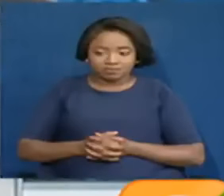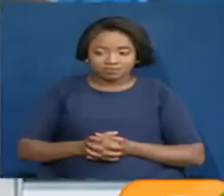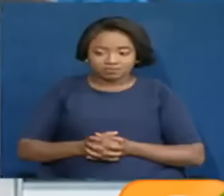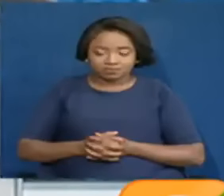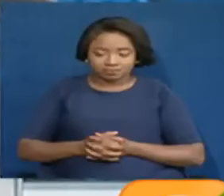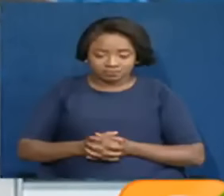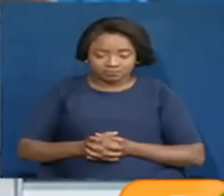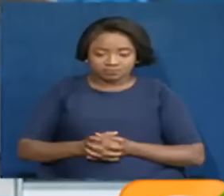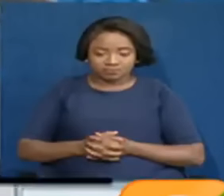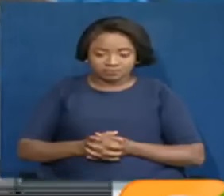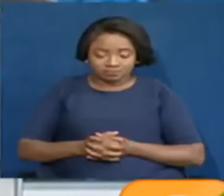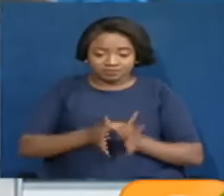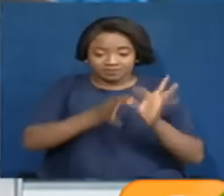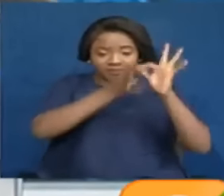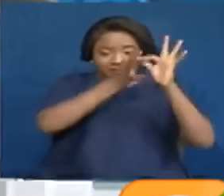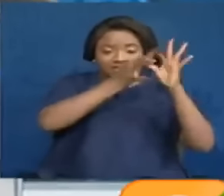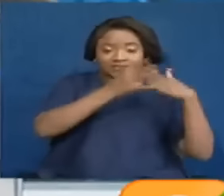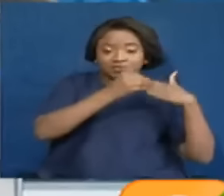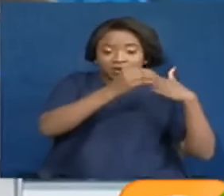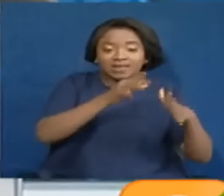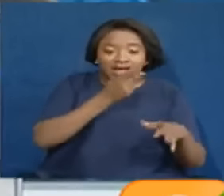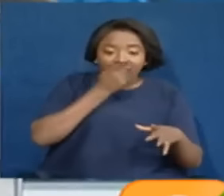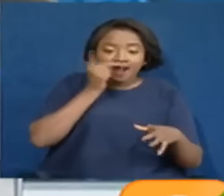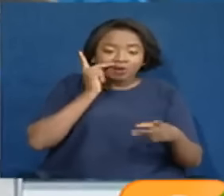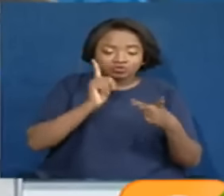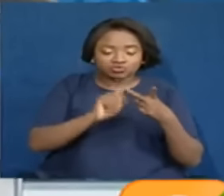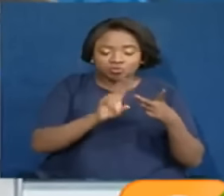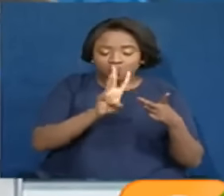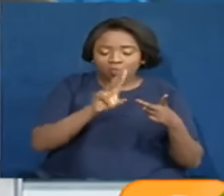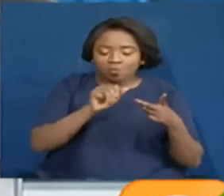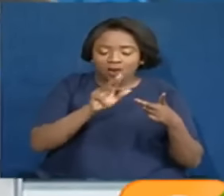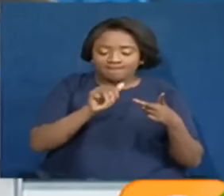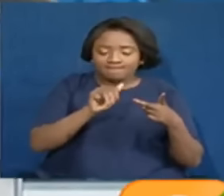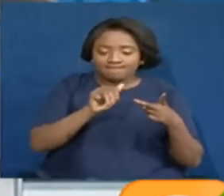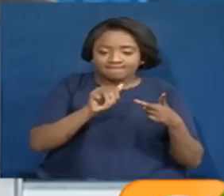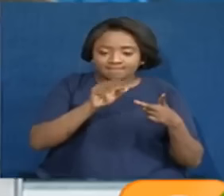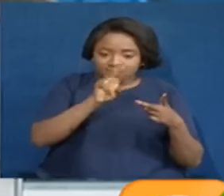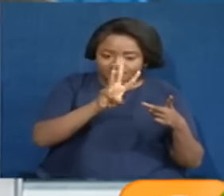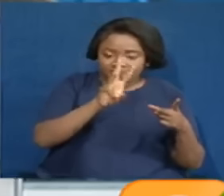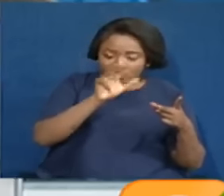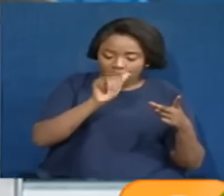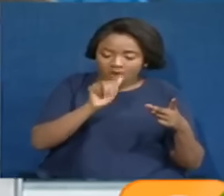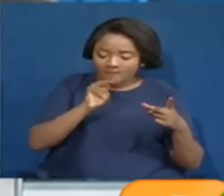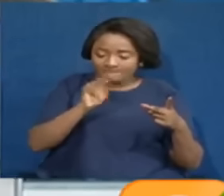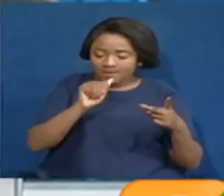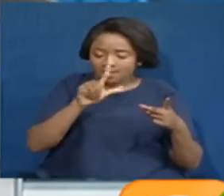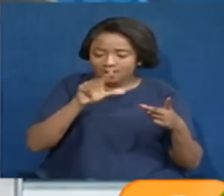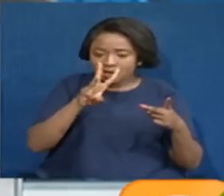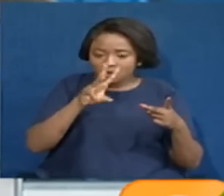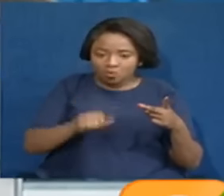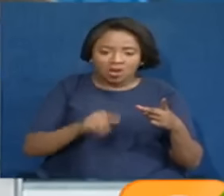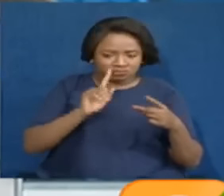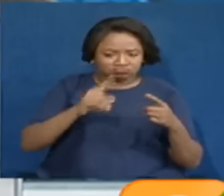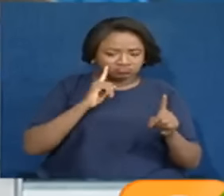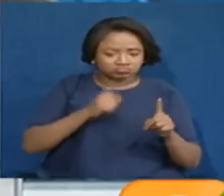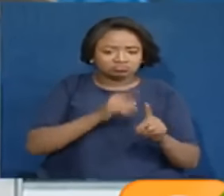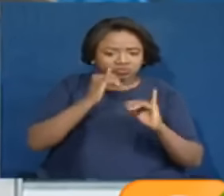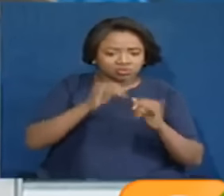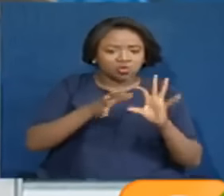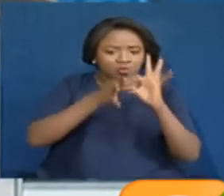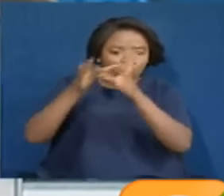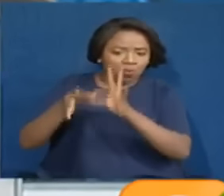Let's talk about politics now. Azimio leaders Kalonzo, Musyoka and Eugene, Wamalwa have signaled the unveiling of a new coalition by the end of the year, bringing